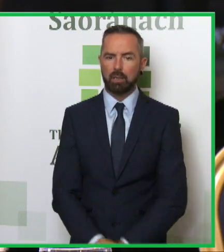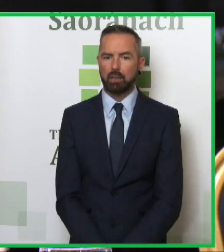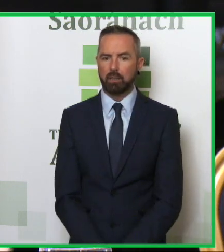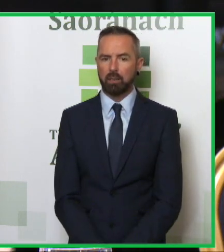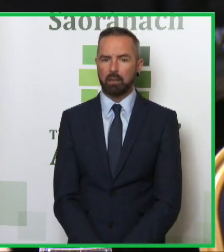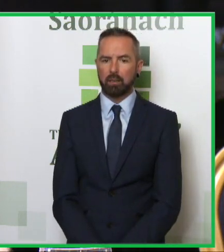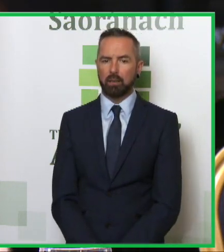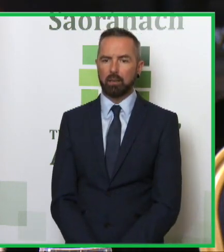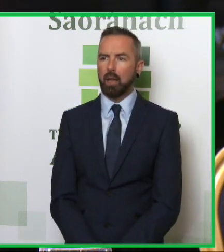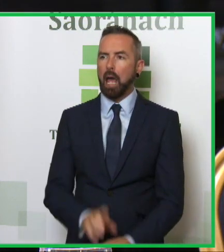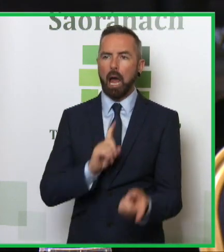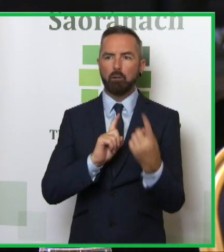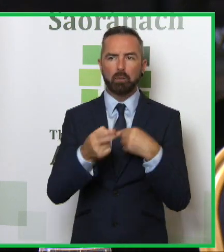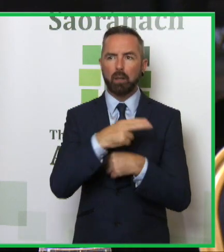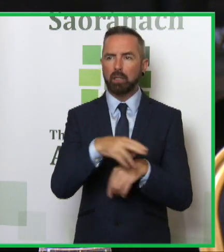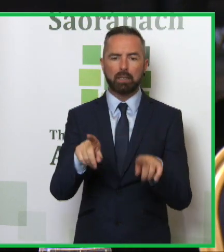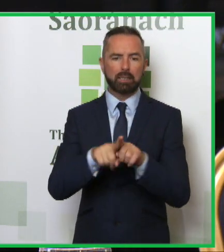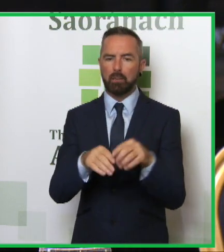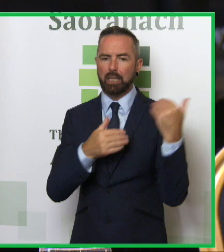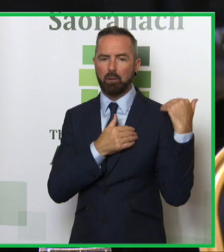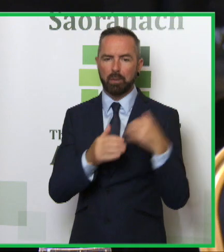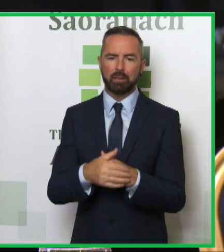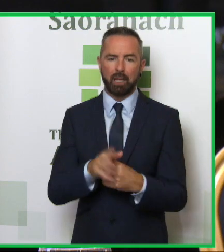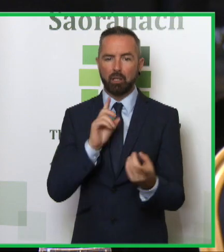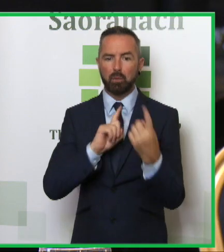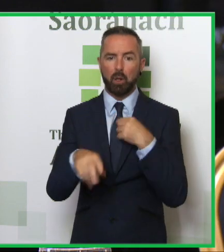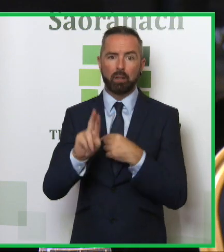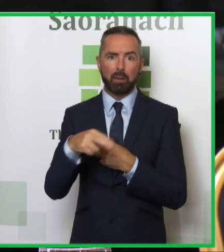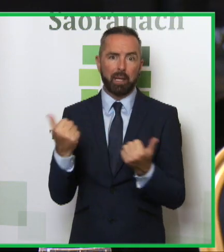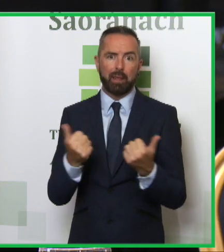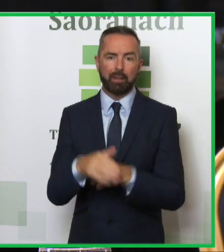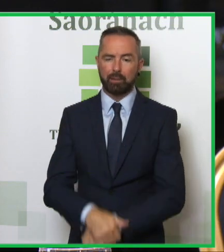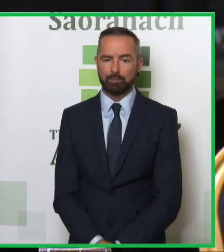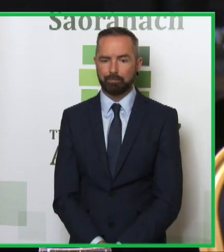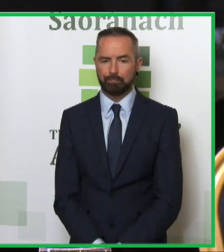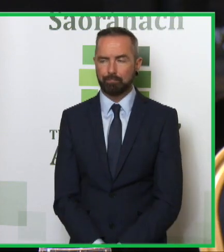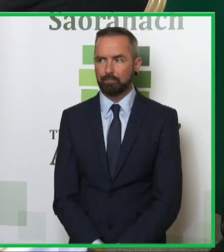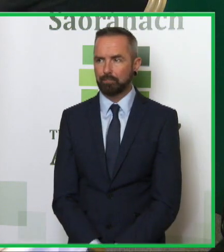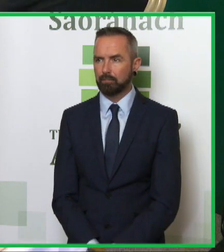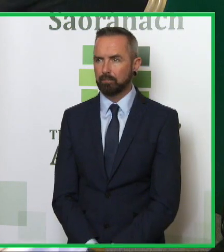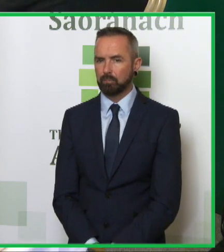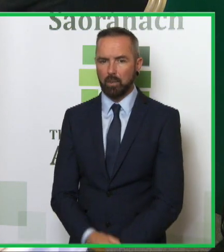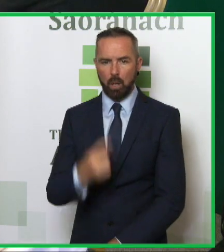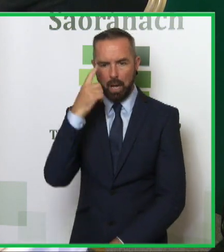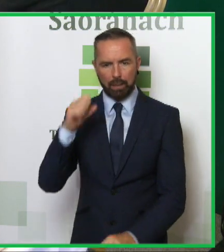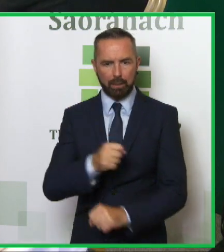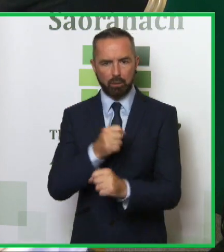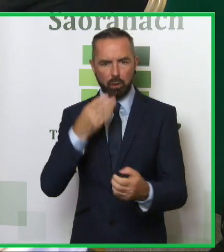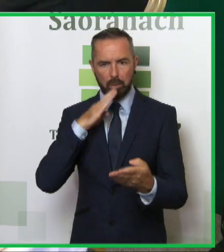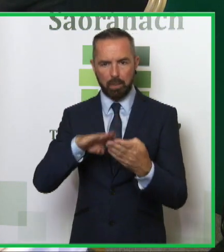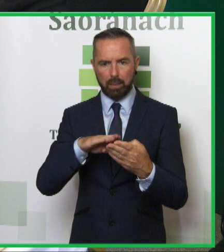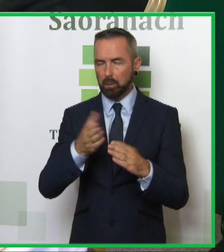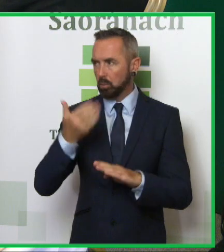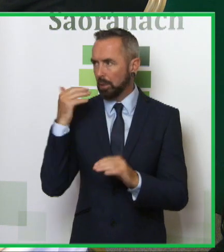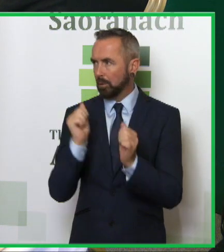A response isn't the same as accountability. Responses can be empty. I think there's a strong message from the Assembly at previous meetings